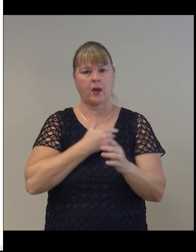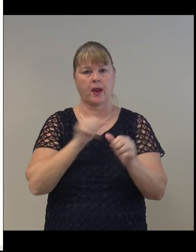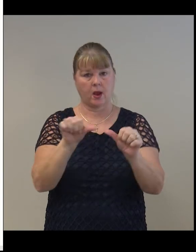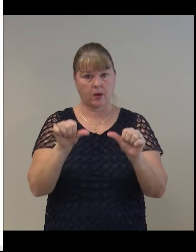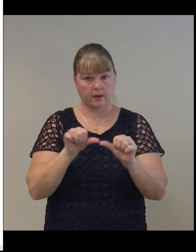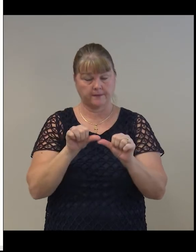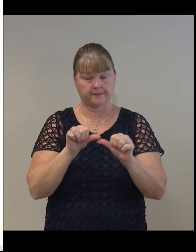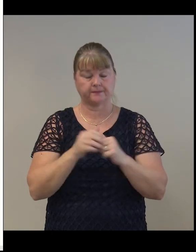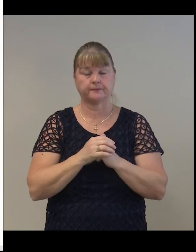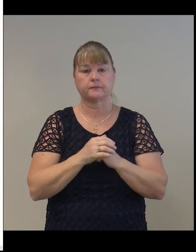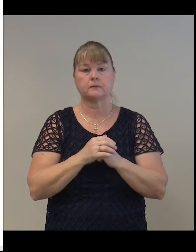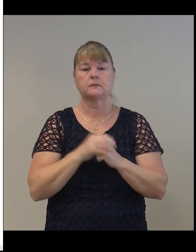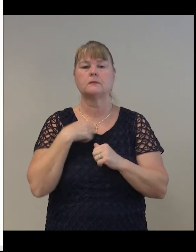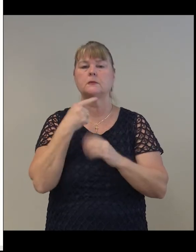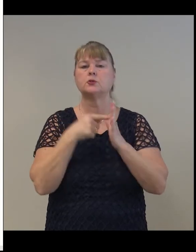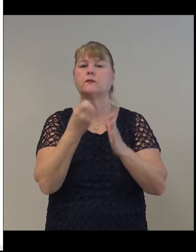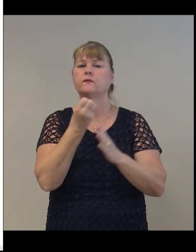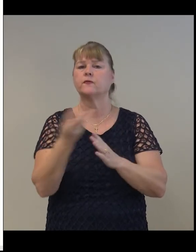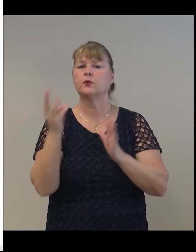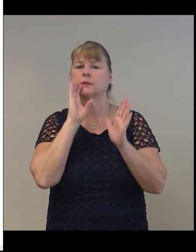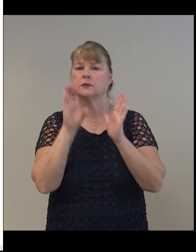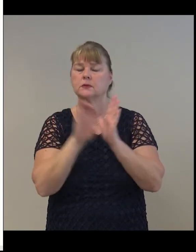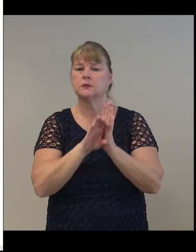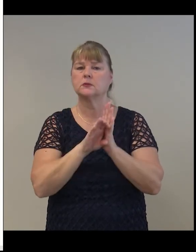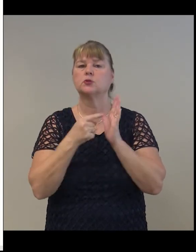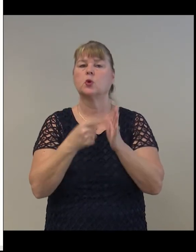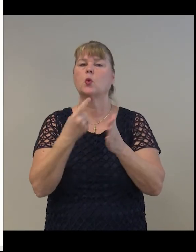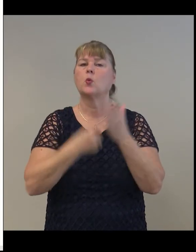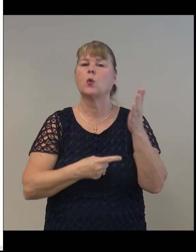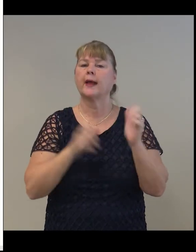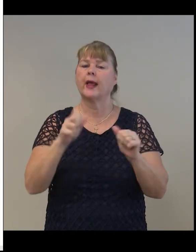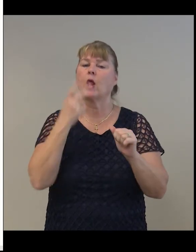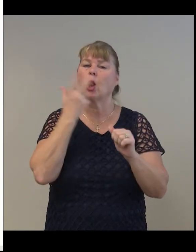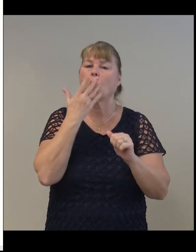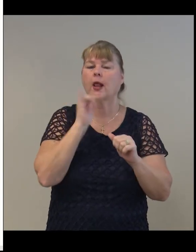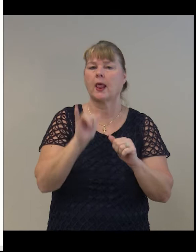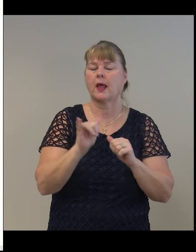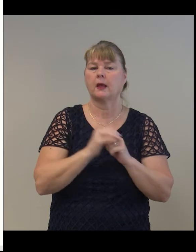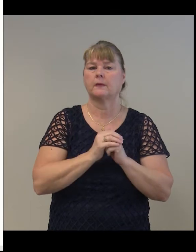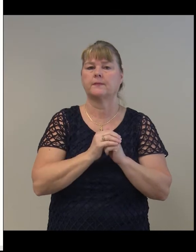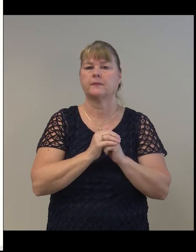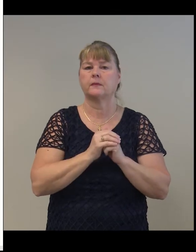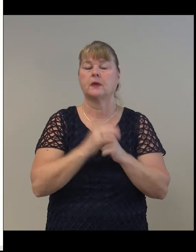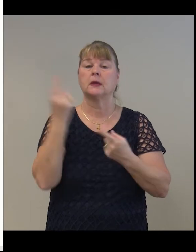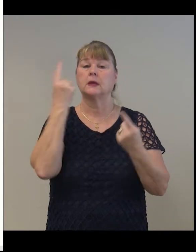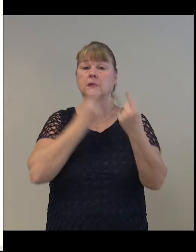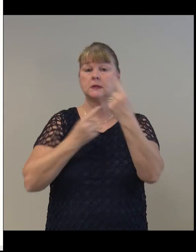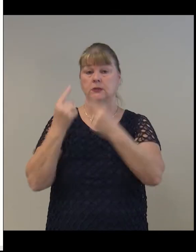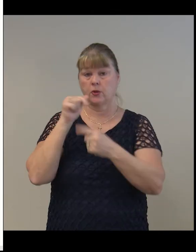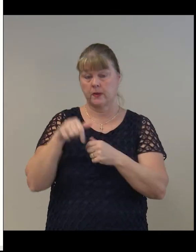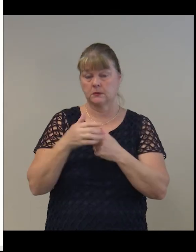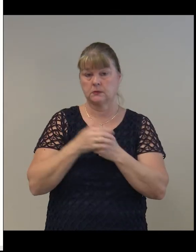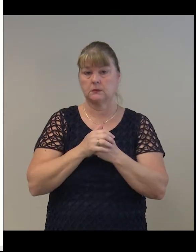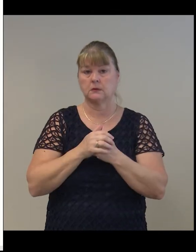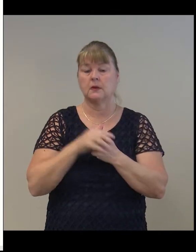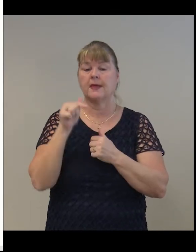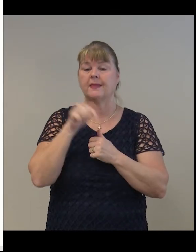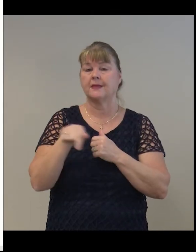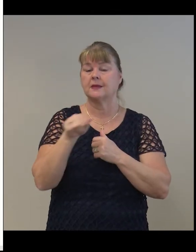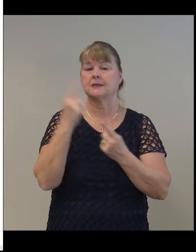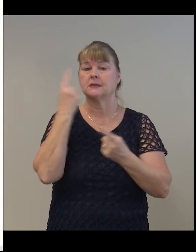a few images that will show you what it could look like. Now consider this though. These are